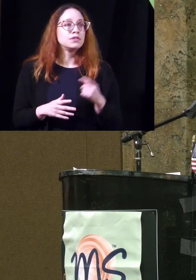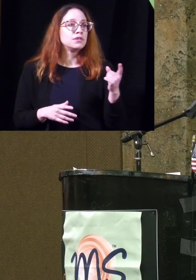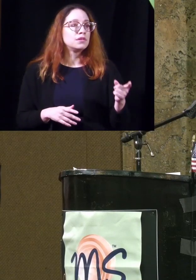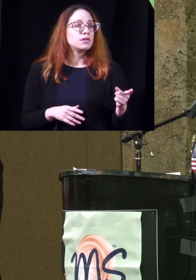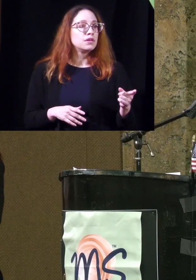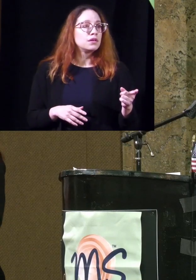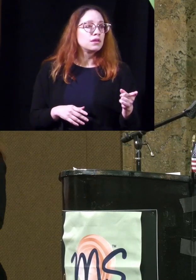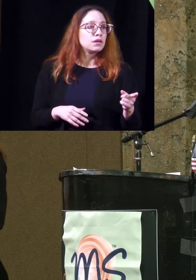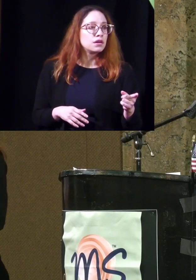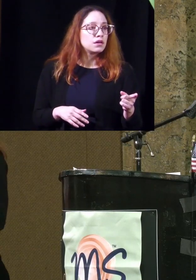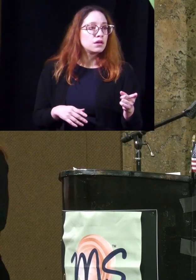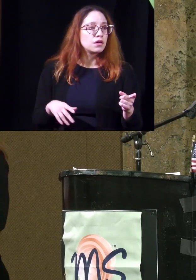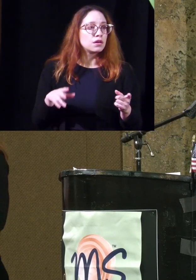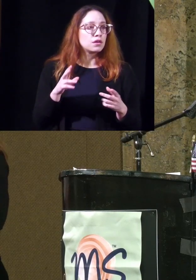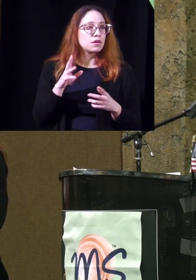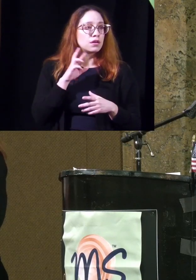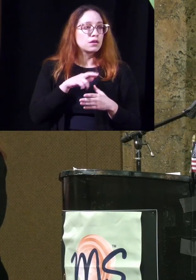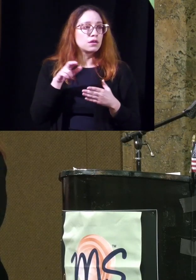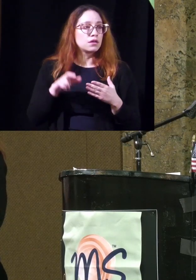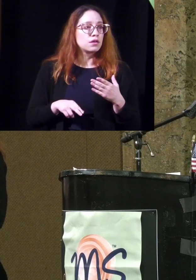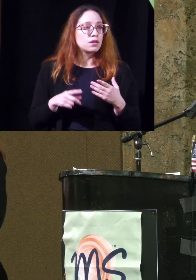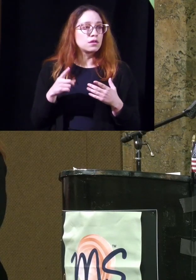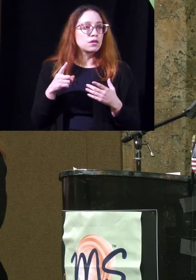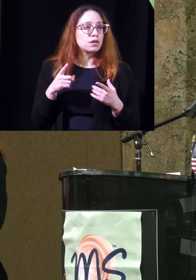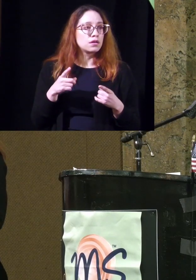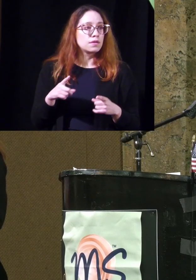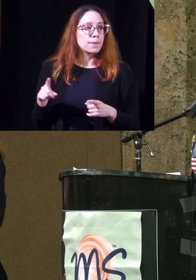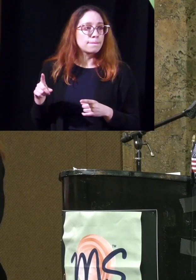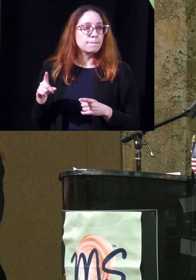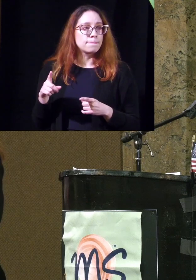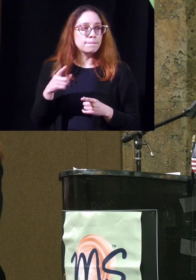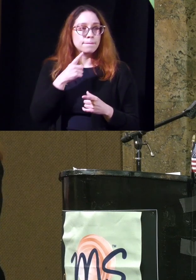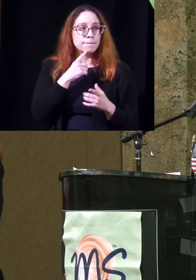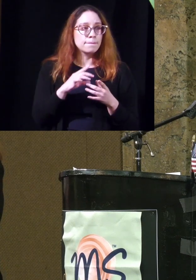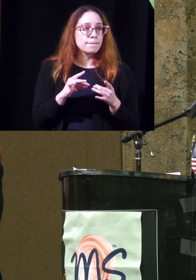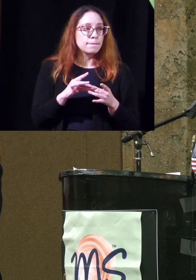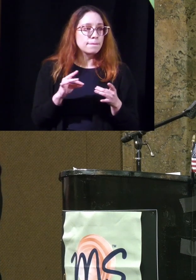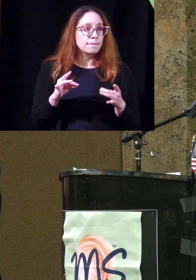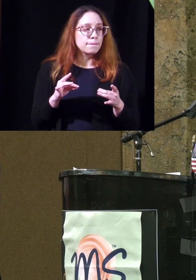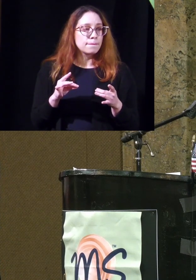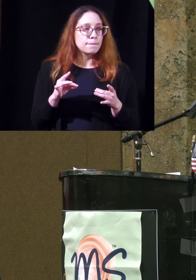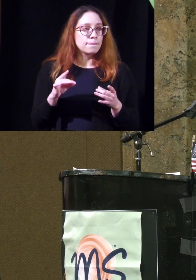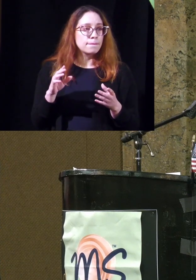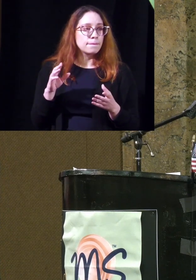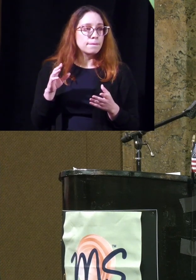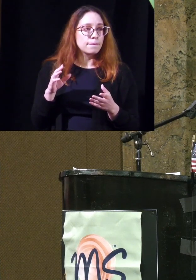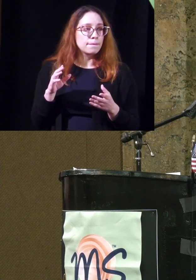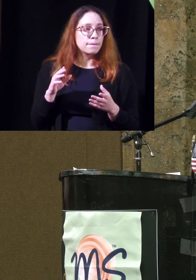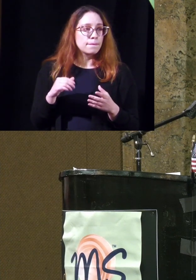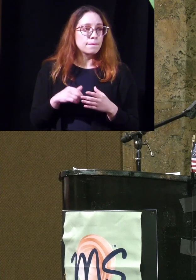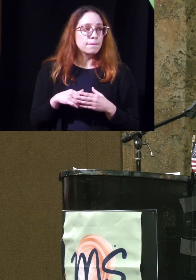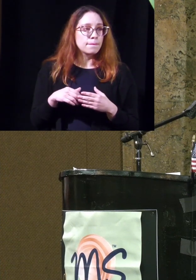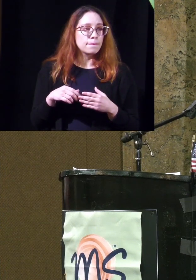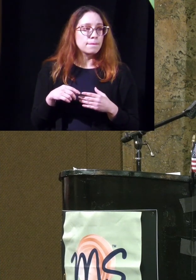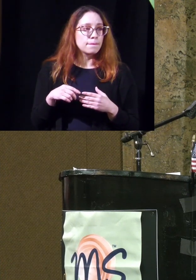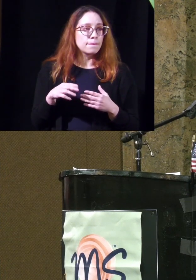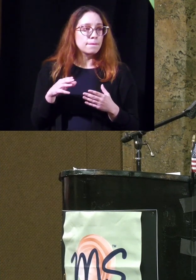As a result of what you just said about smoldering